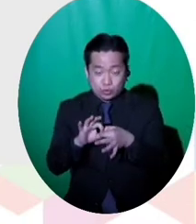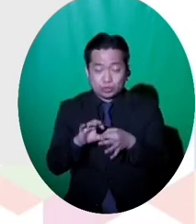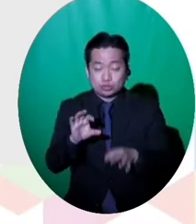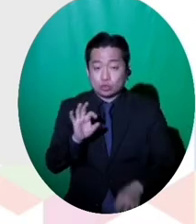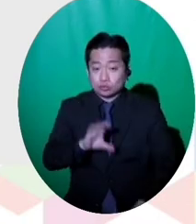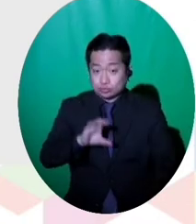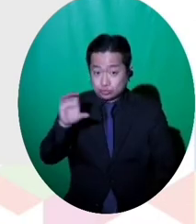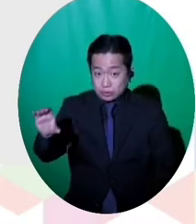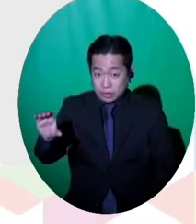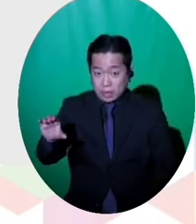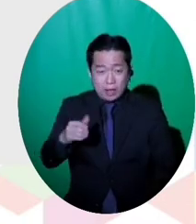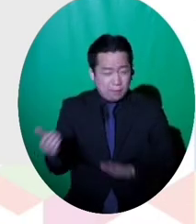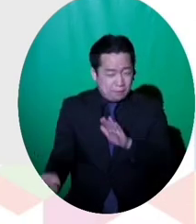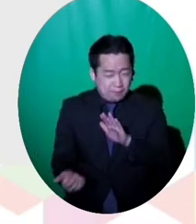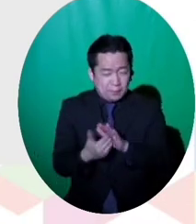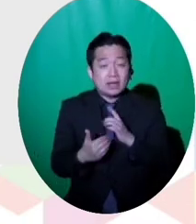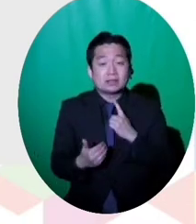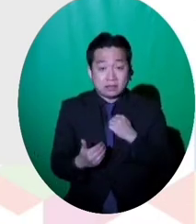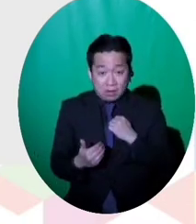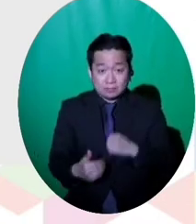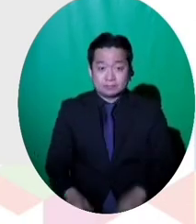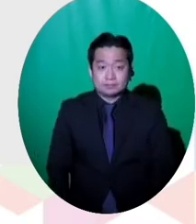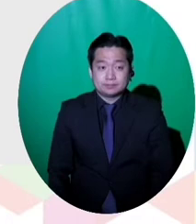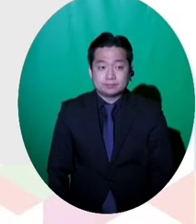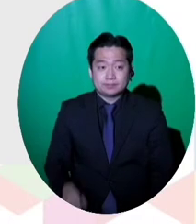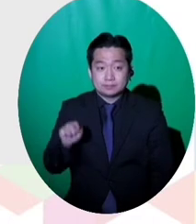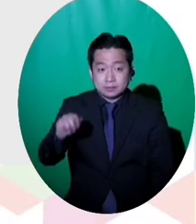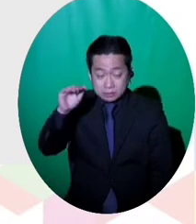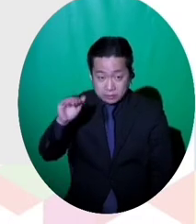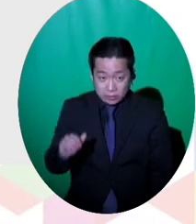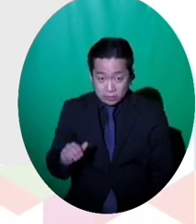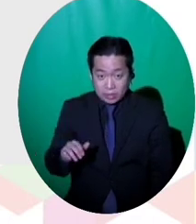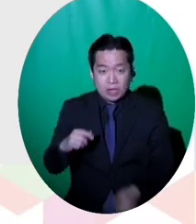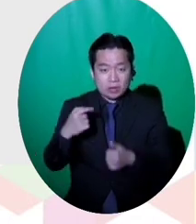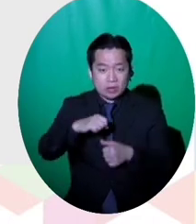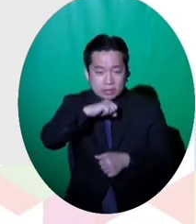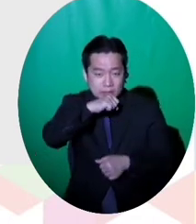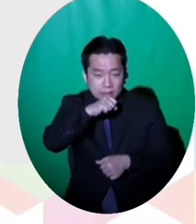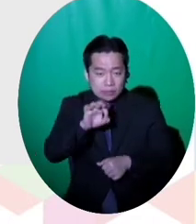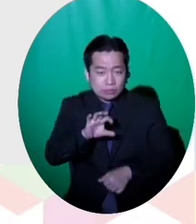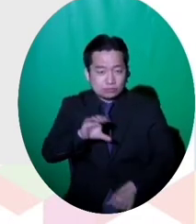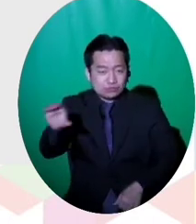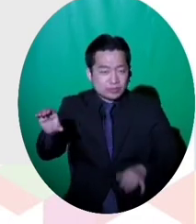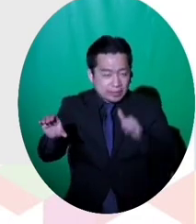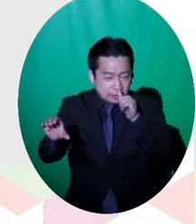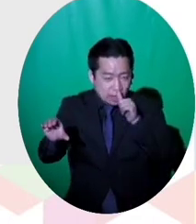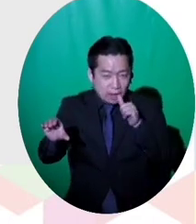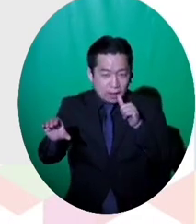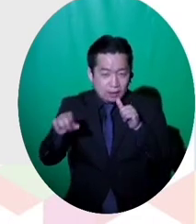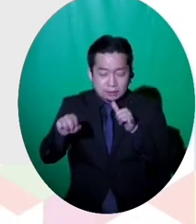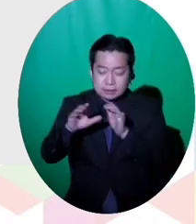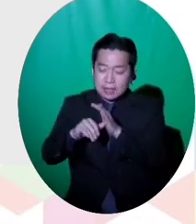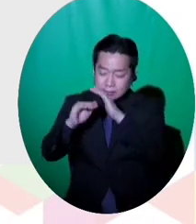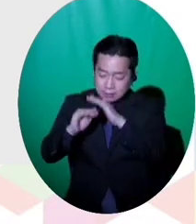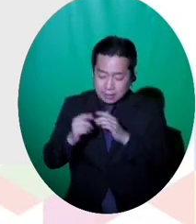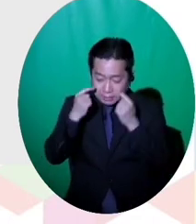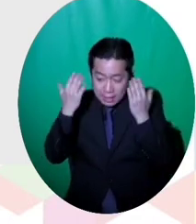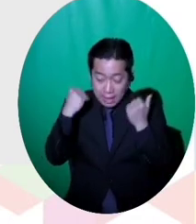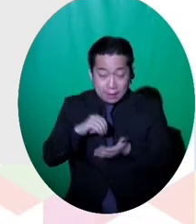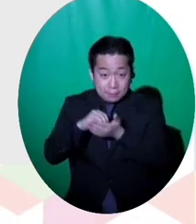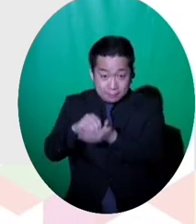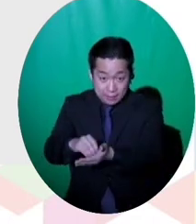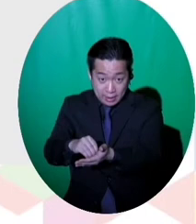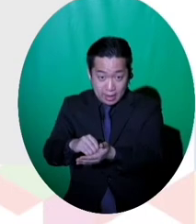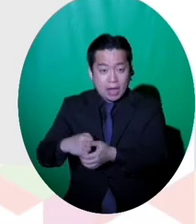backgrounds, the people who received those benefits did more in civil society and public life. They became members of groups,